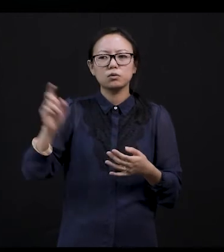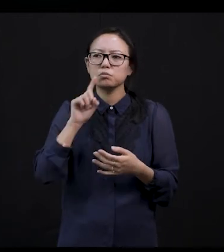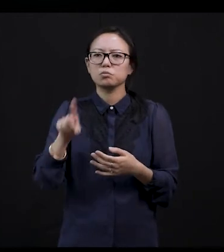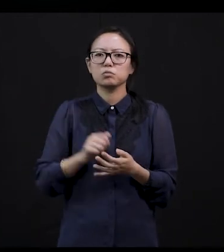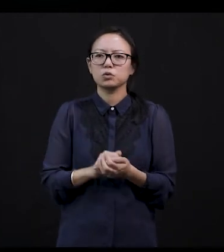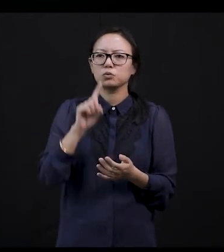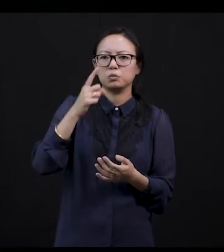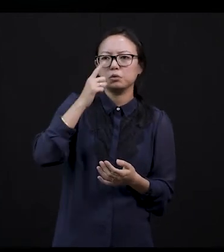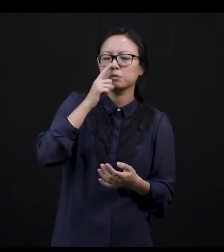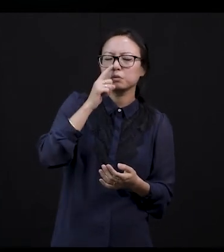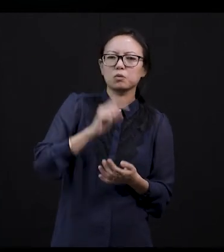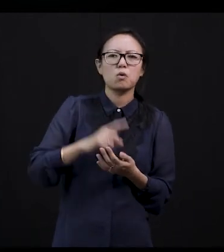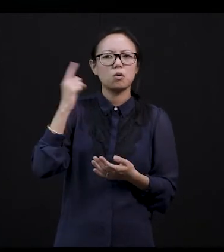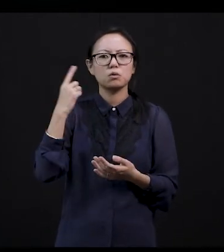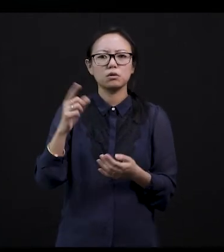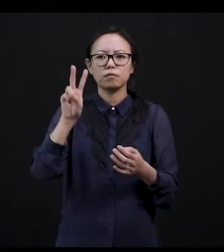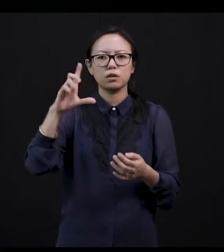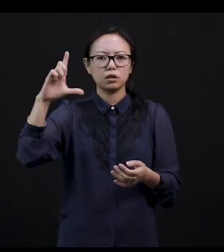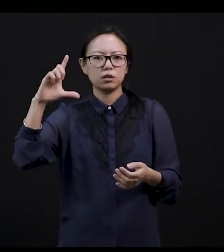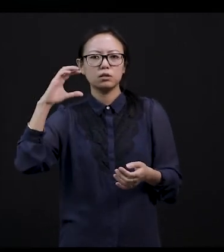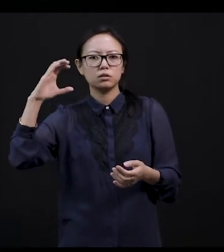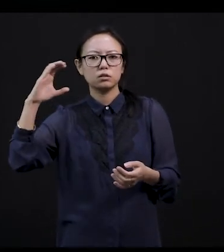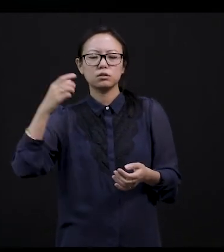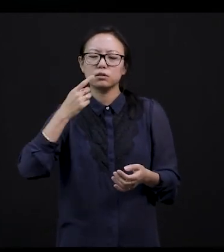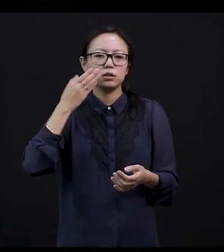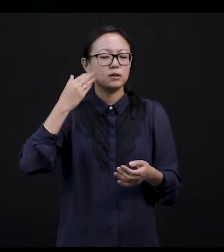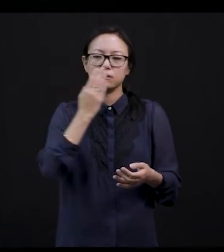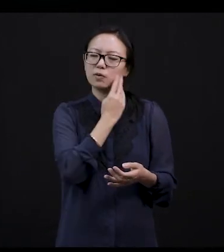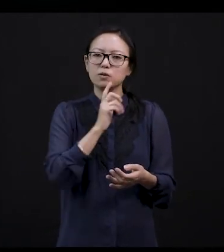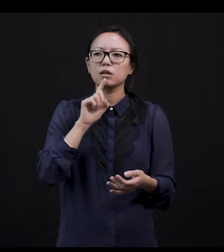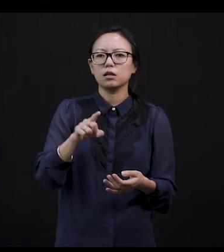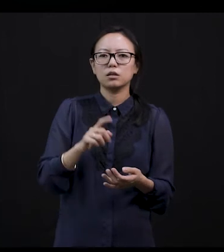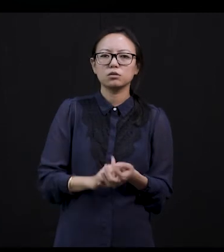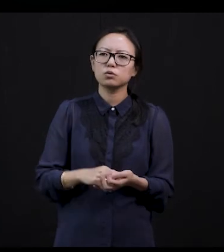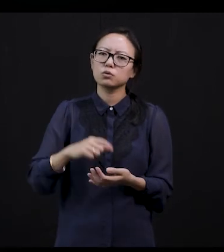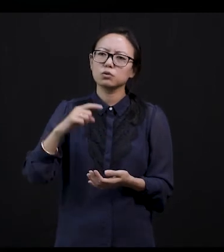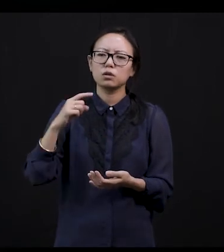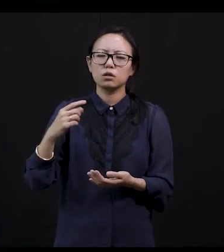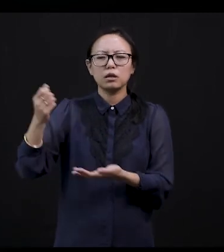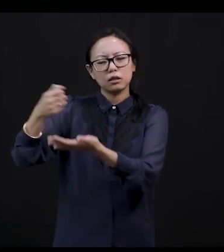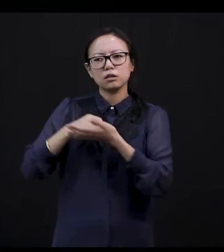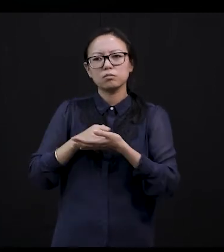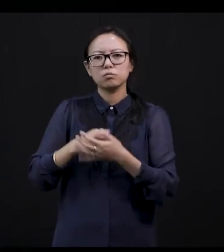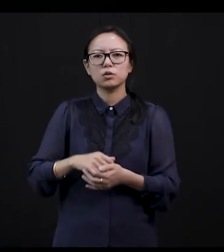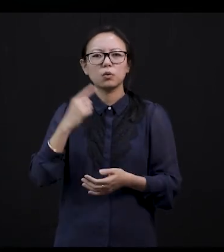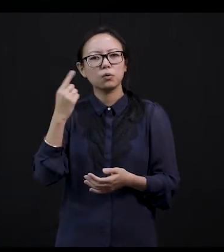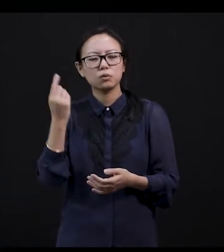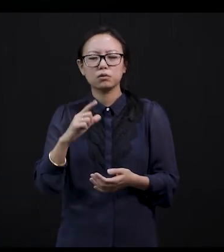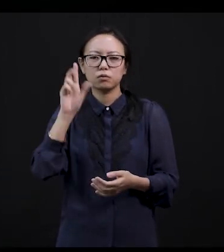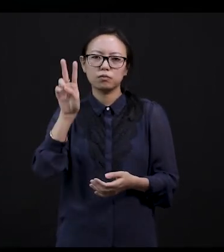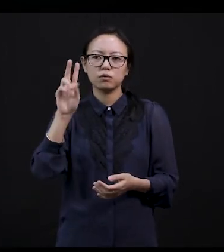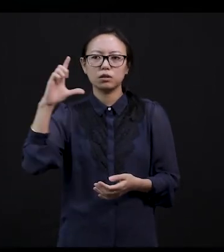what is it that they like. So next time when he comes, he's going to make sure that the product that he keeps and the product that he gives